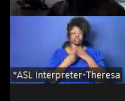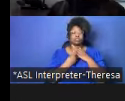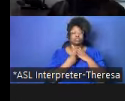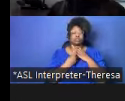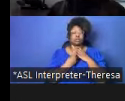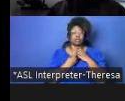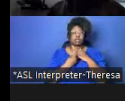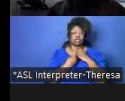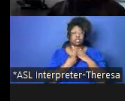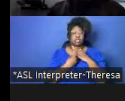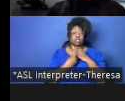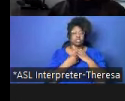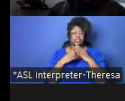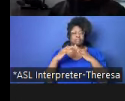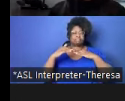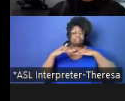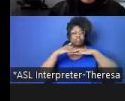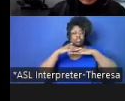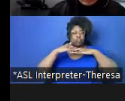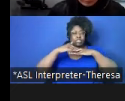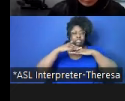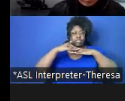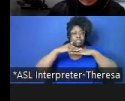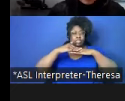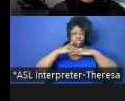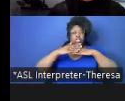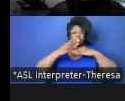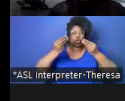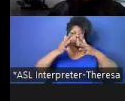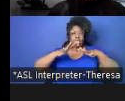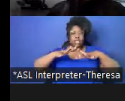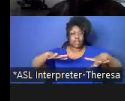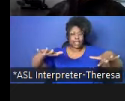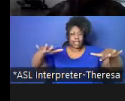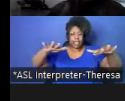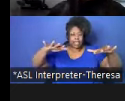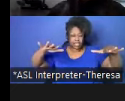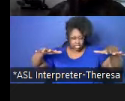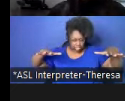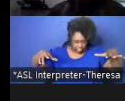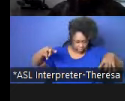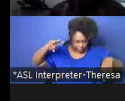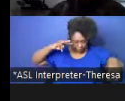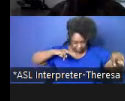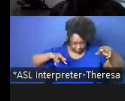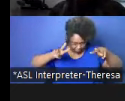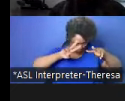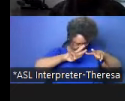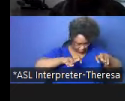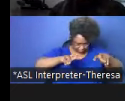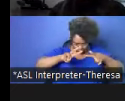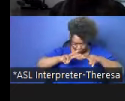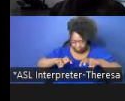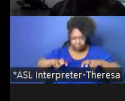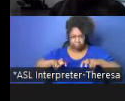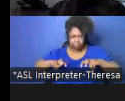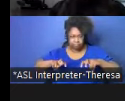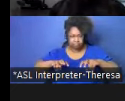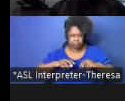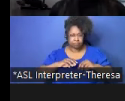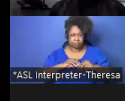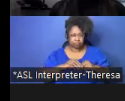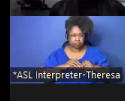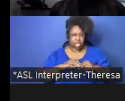the surface topography of that project and what we feel is accumulating in